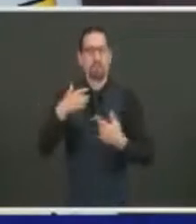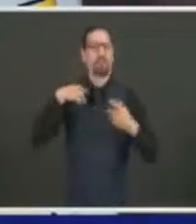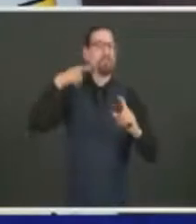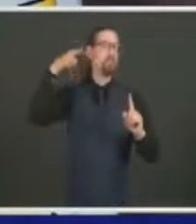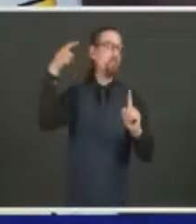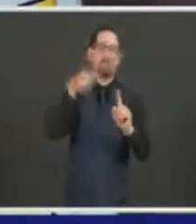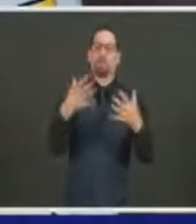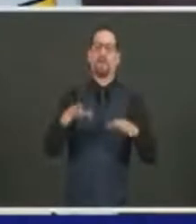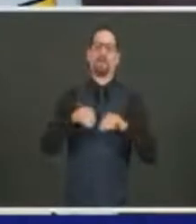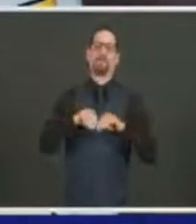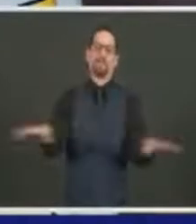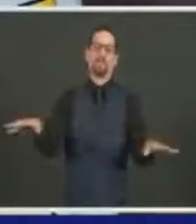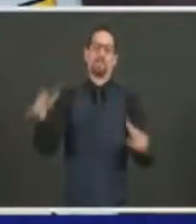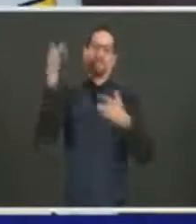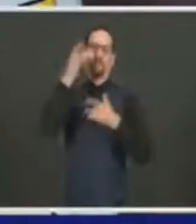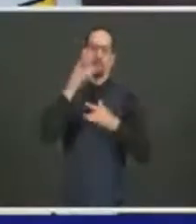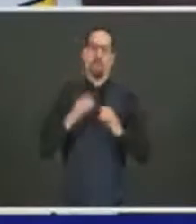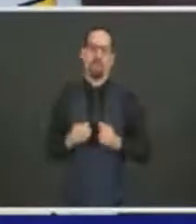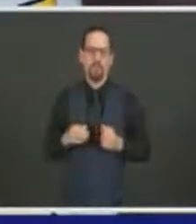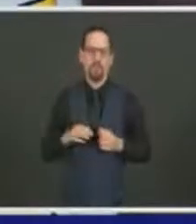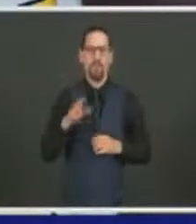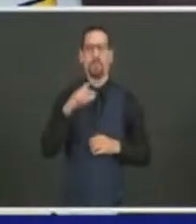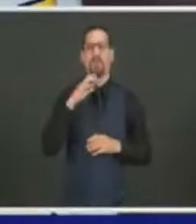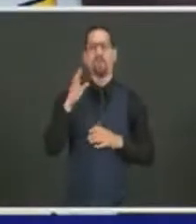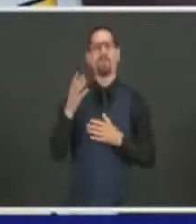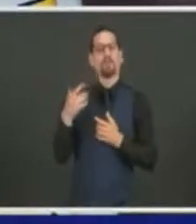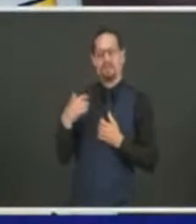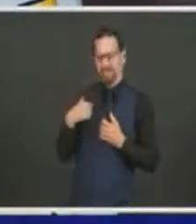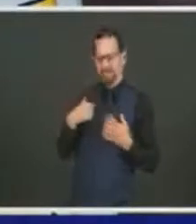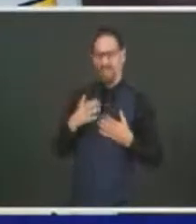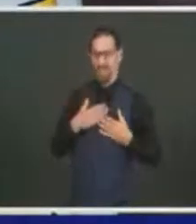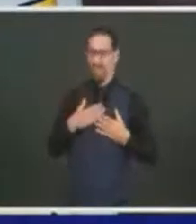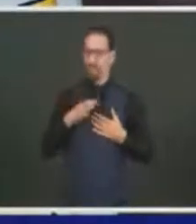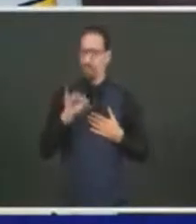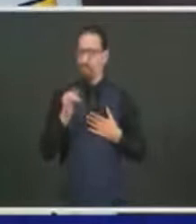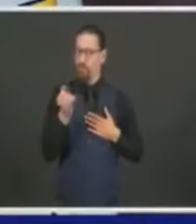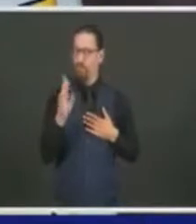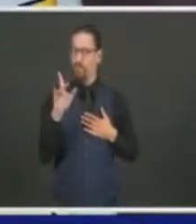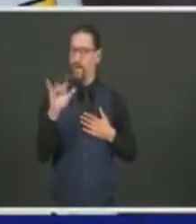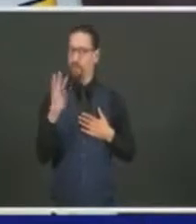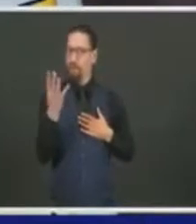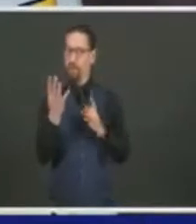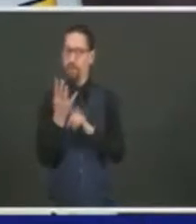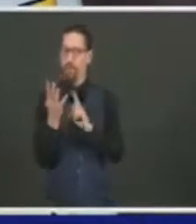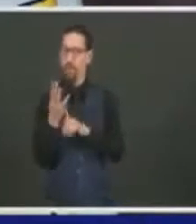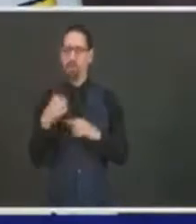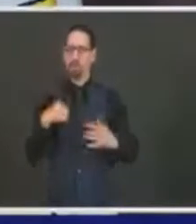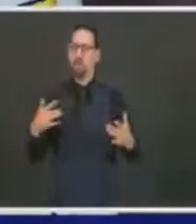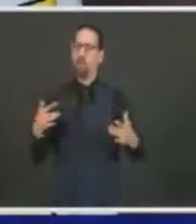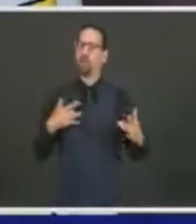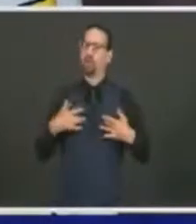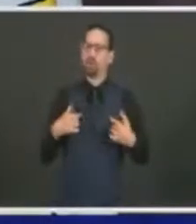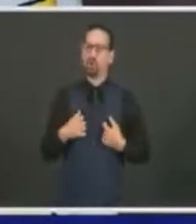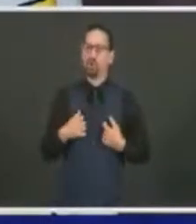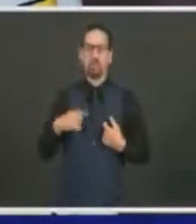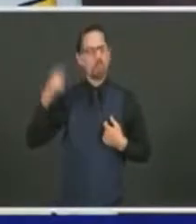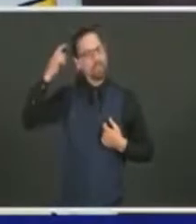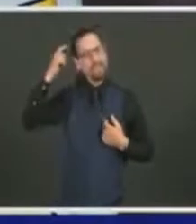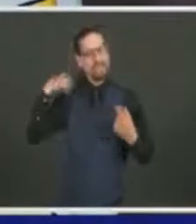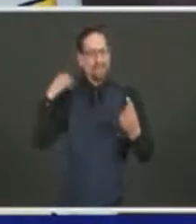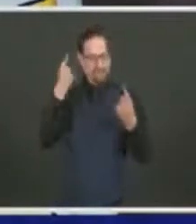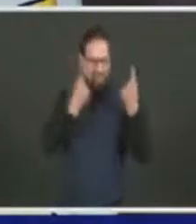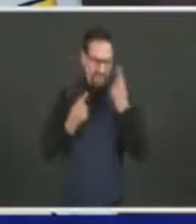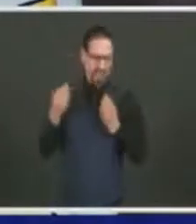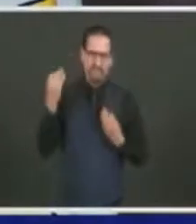Someone said to me, are you worried about 4th of July? Absolutely worried. Yes, I am worried about 4th of July. I had a call earlier today with Governor Abbott